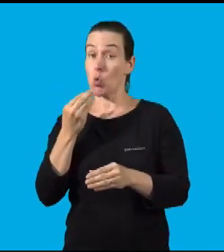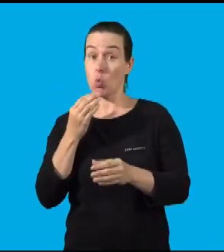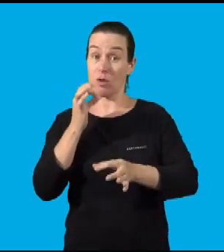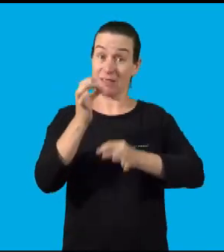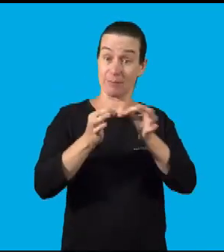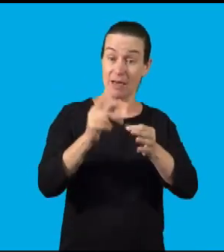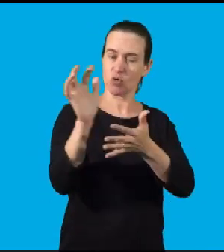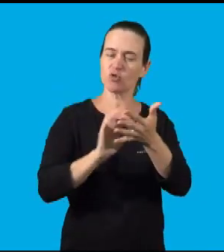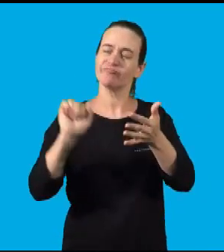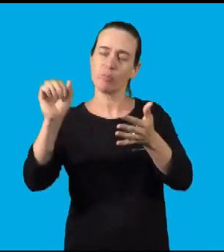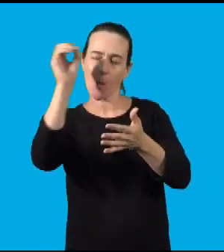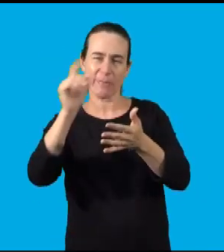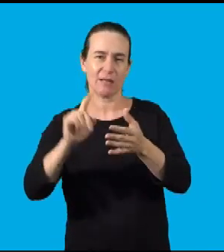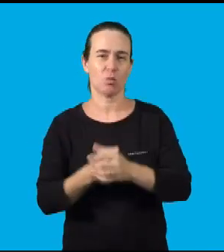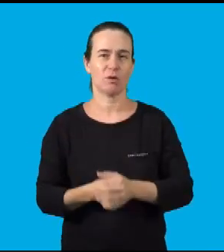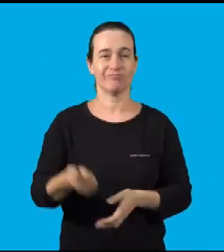is told.